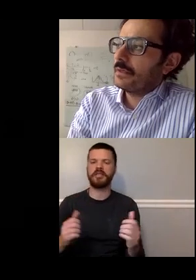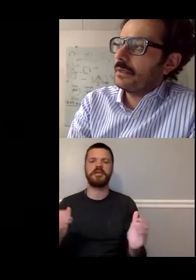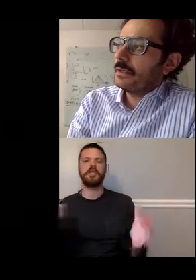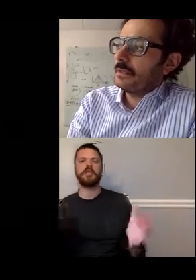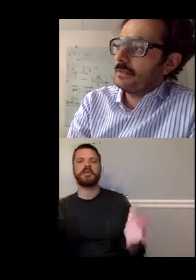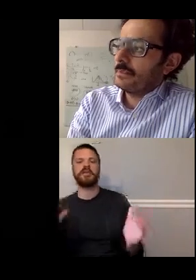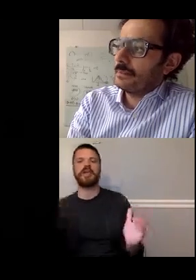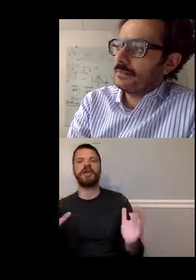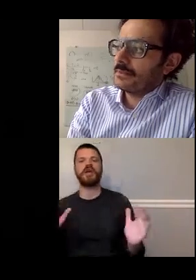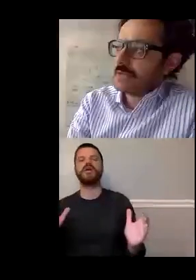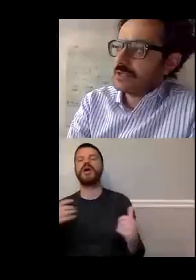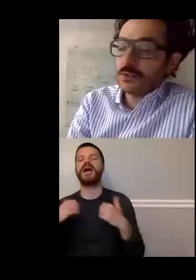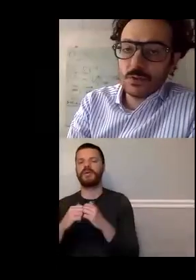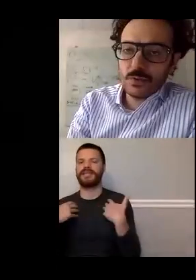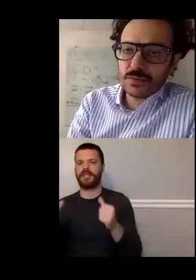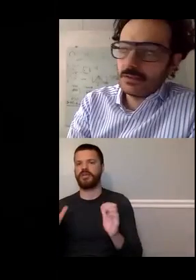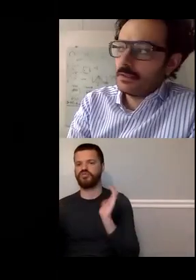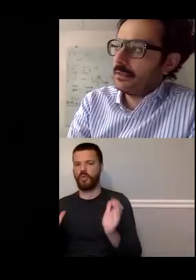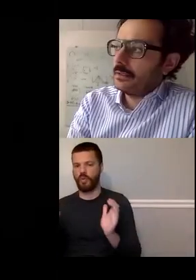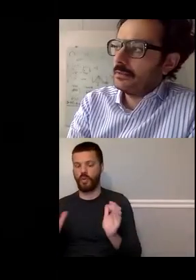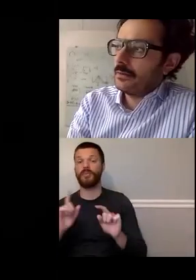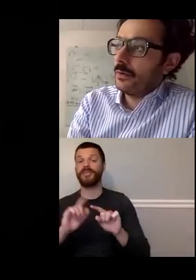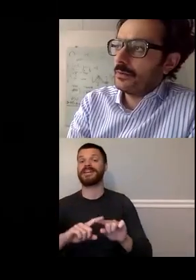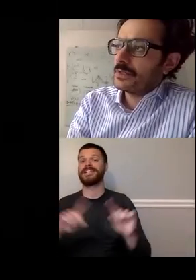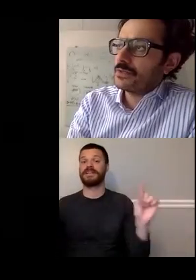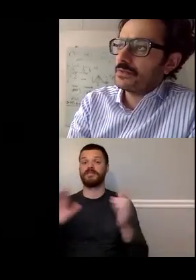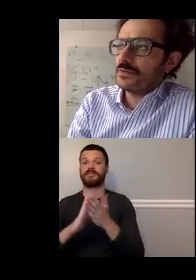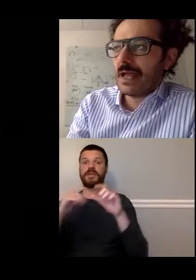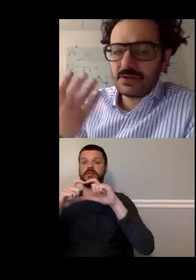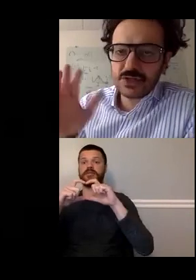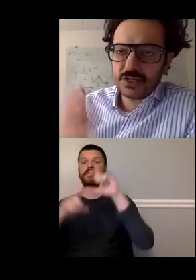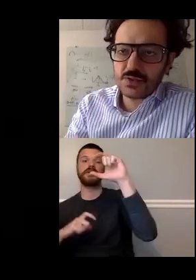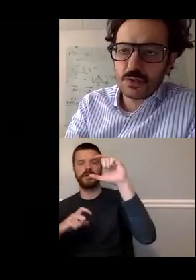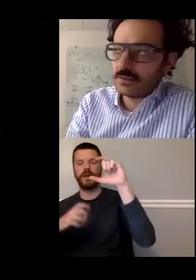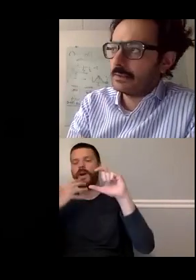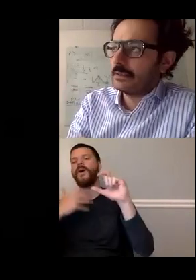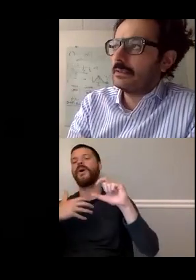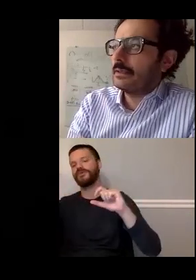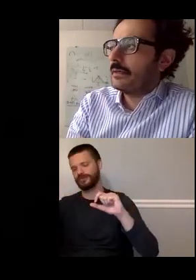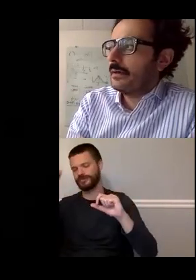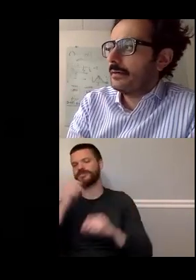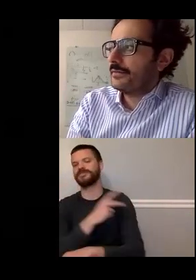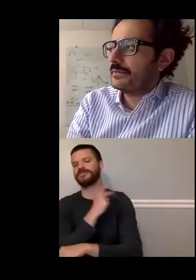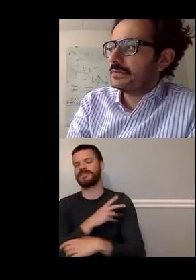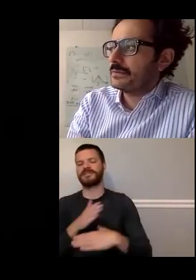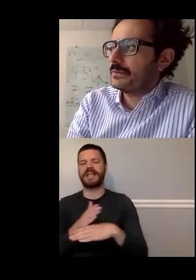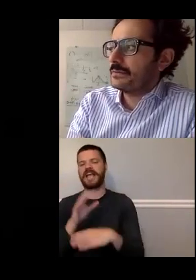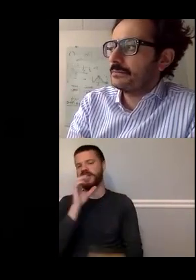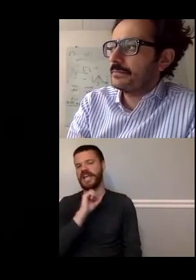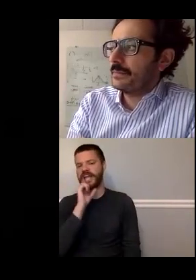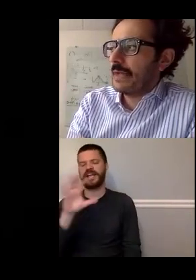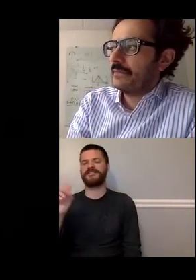accumbens, but the difference actually grows in the older patients whose average age was in the 50s.